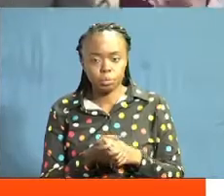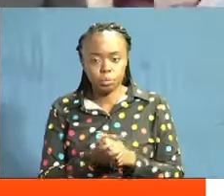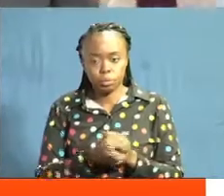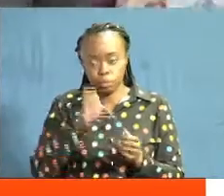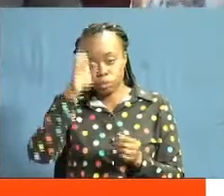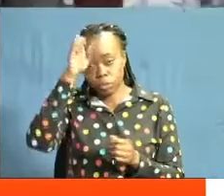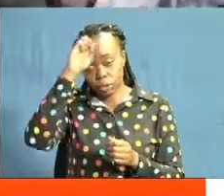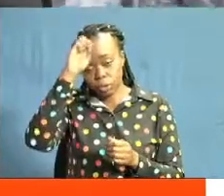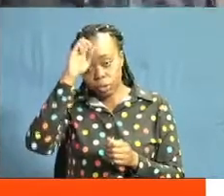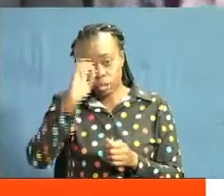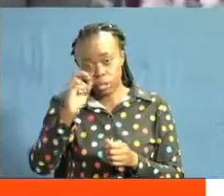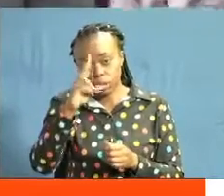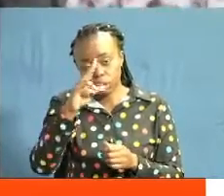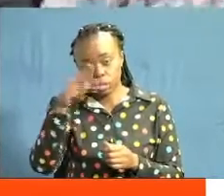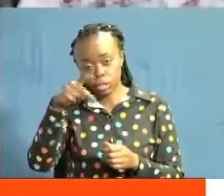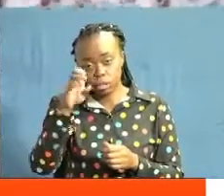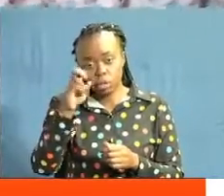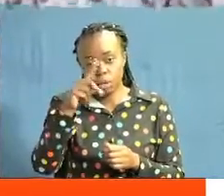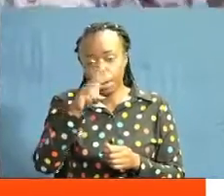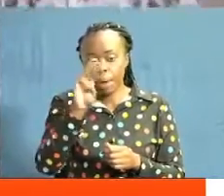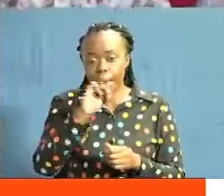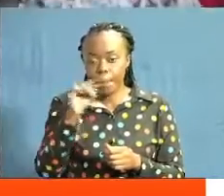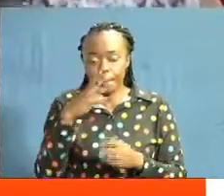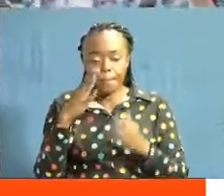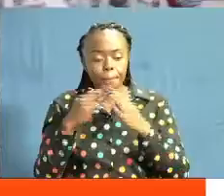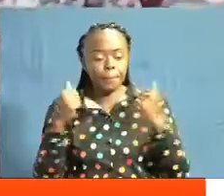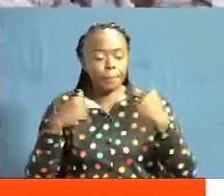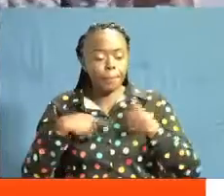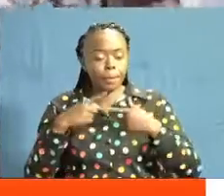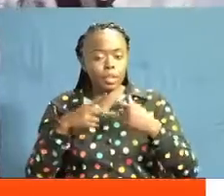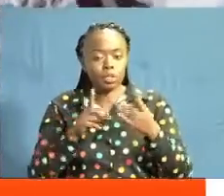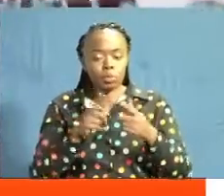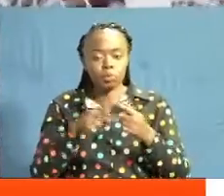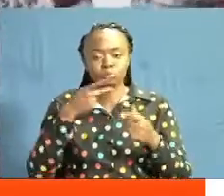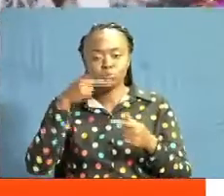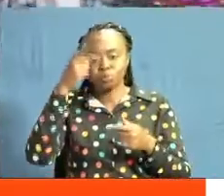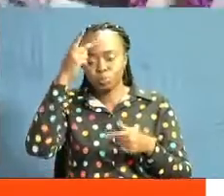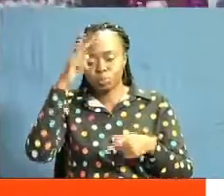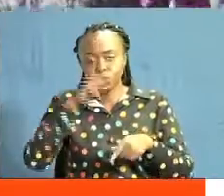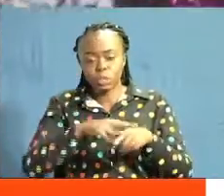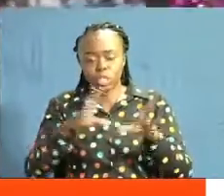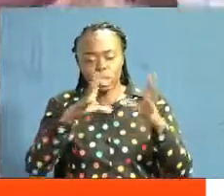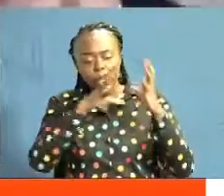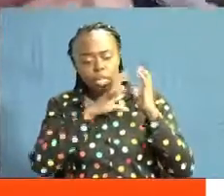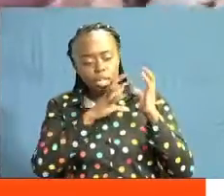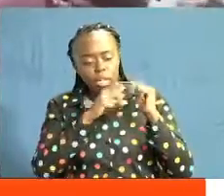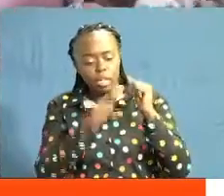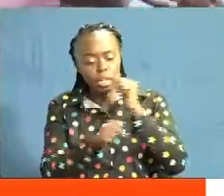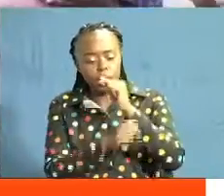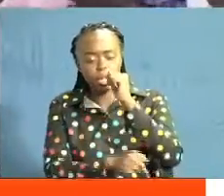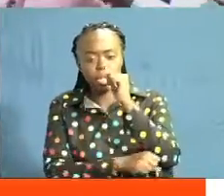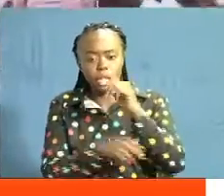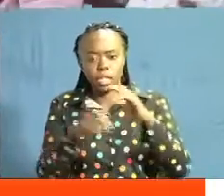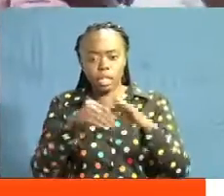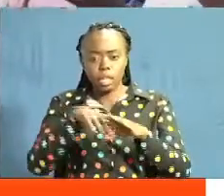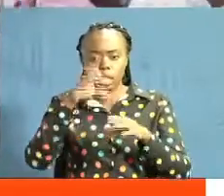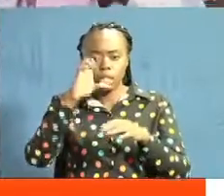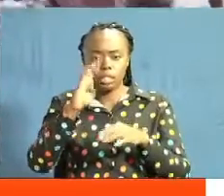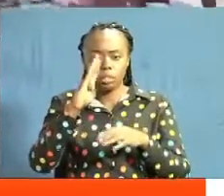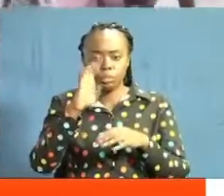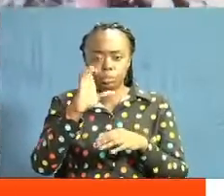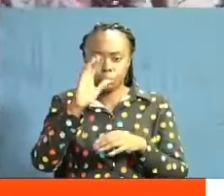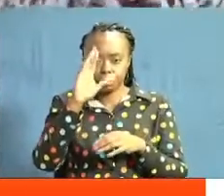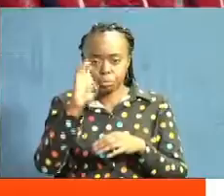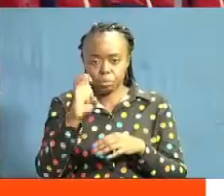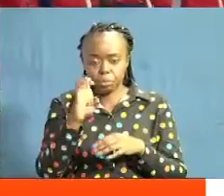Education Cabinet Secretary Professor George Magoha has responded to parents' complaints on the heavy burden support their children in implementing the